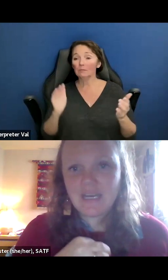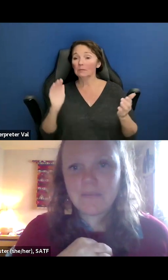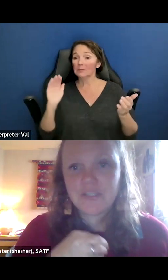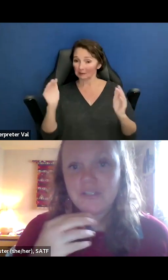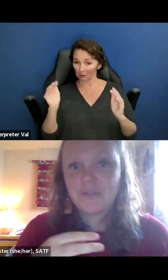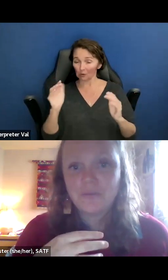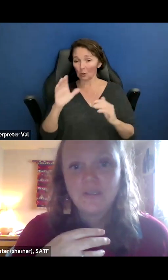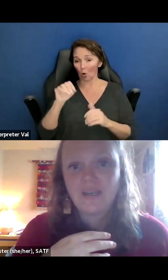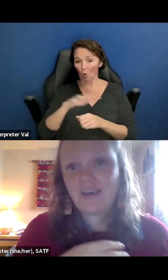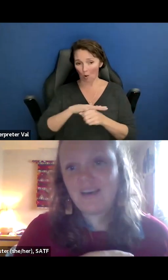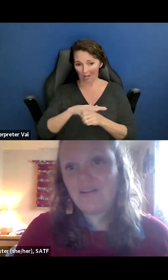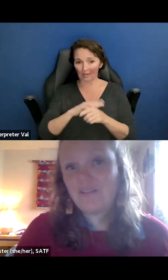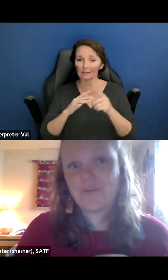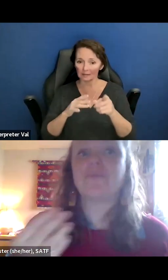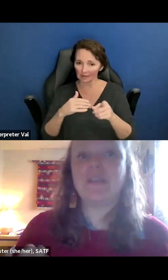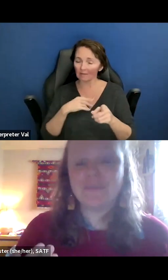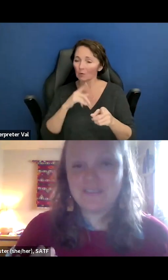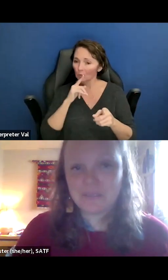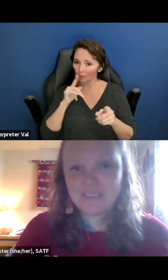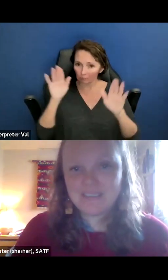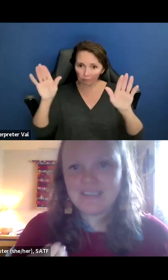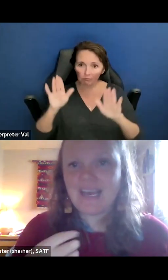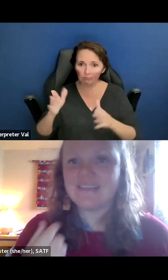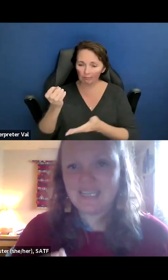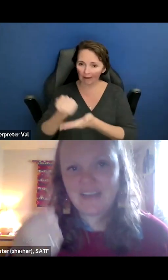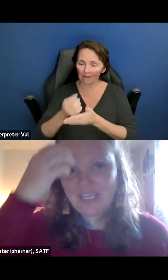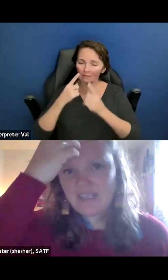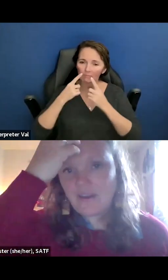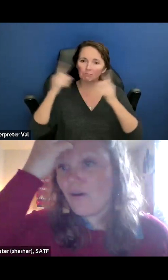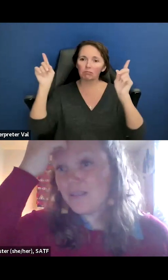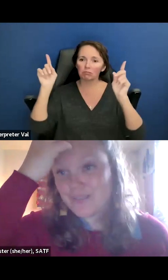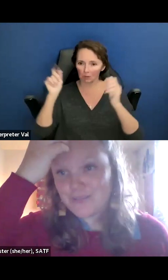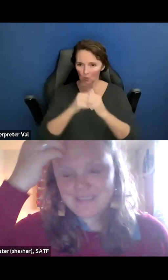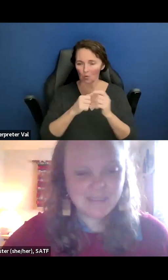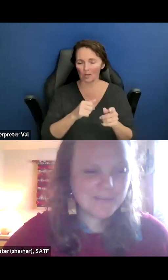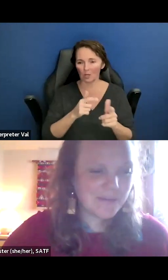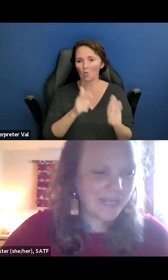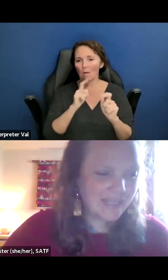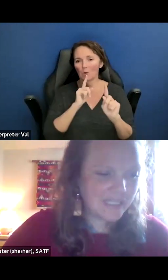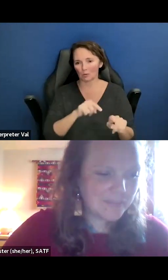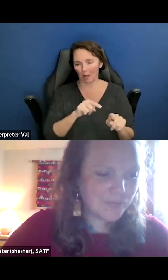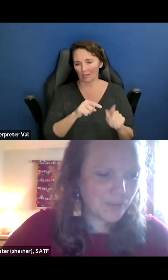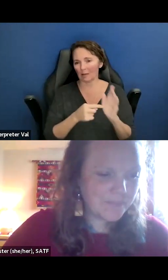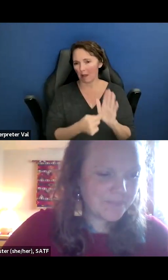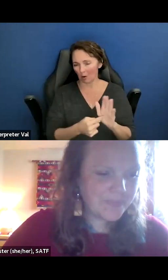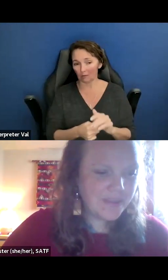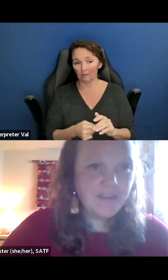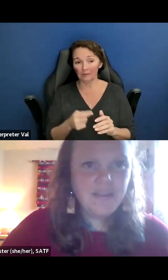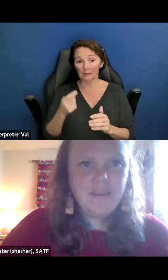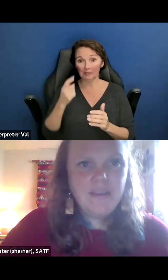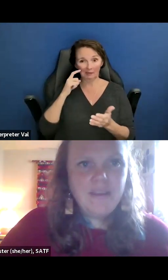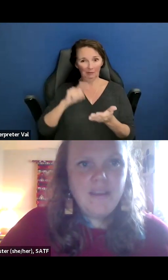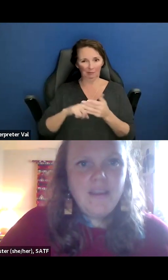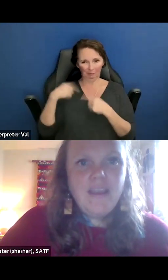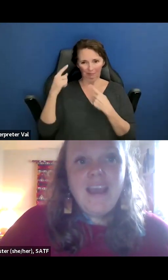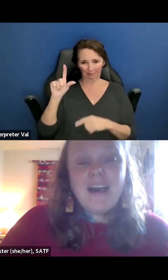connected to the right resources as they navigate all of those systems that we highlighted before.